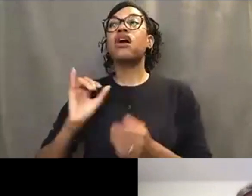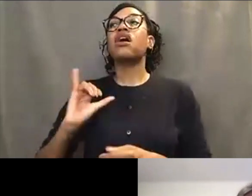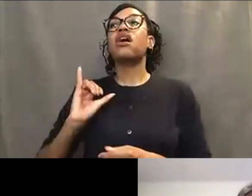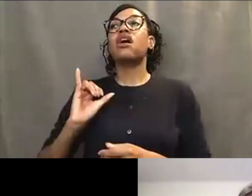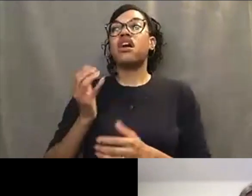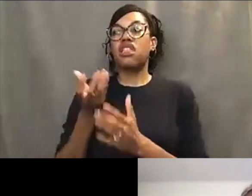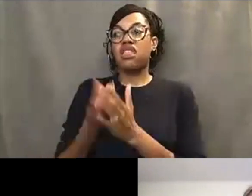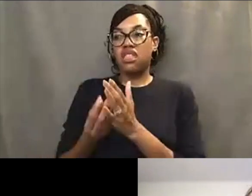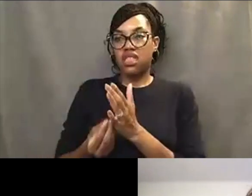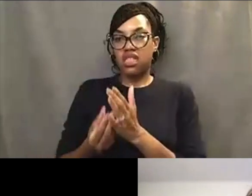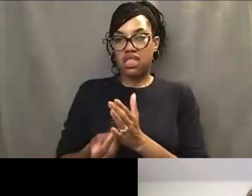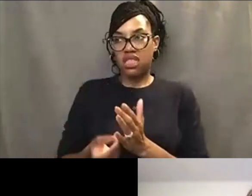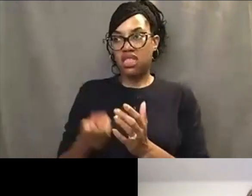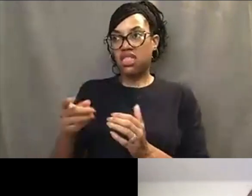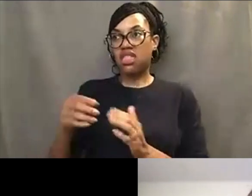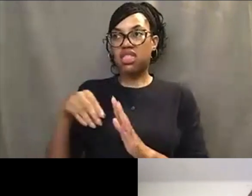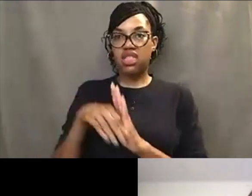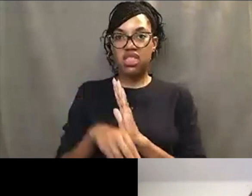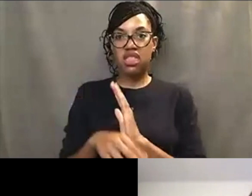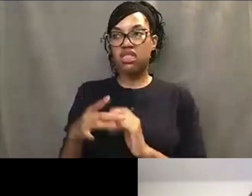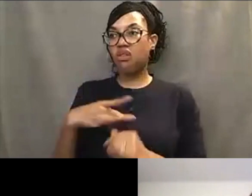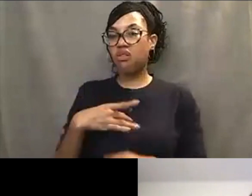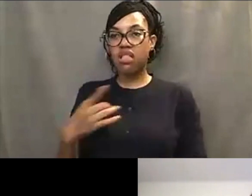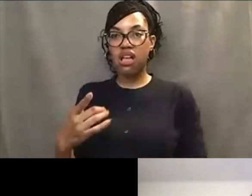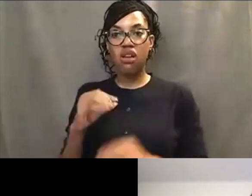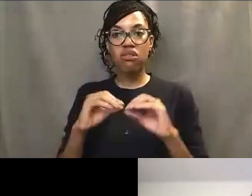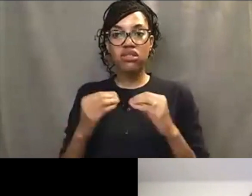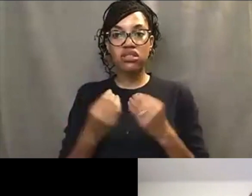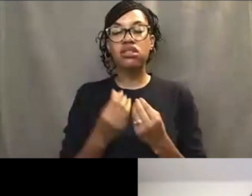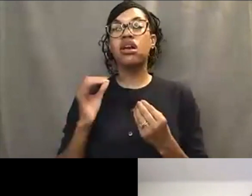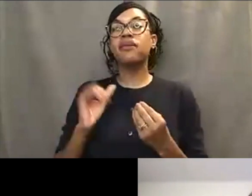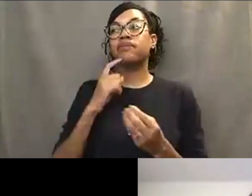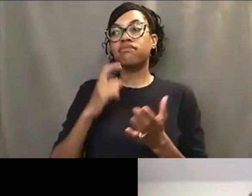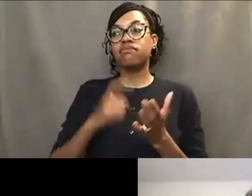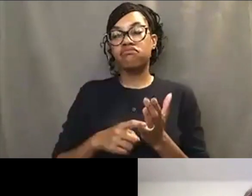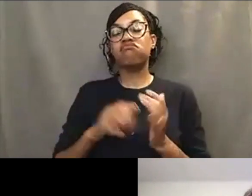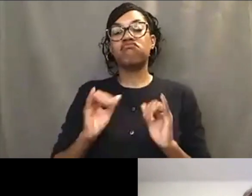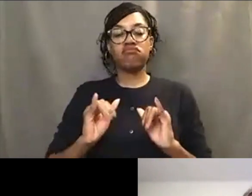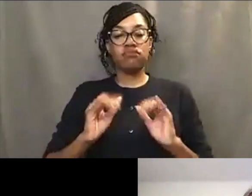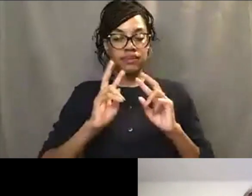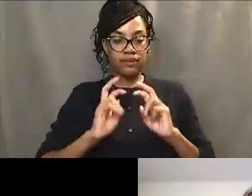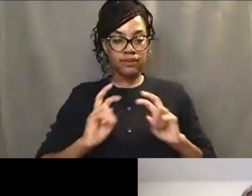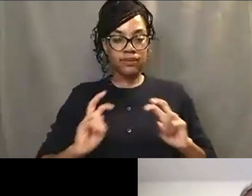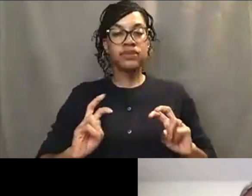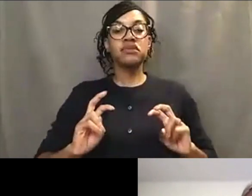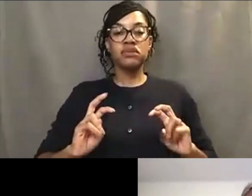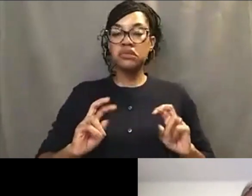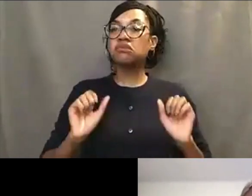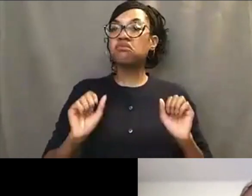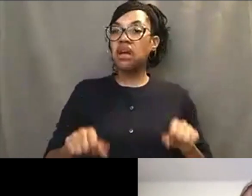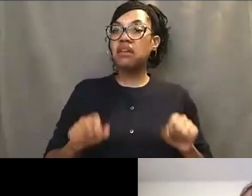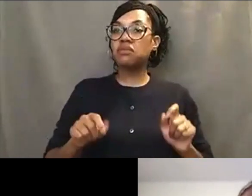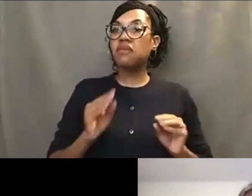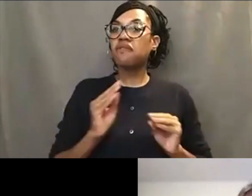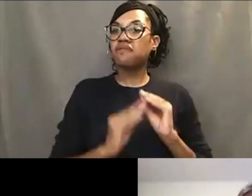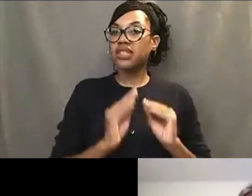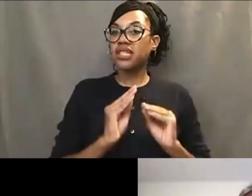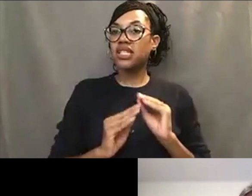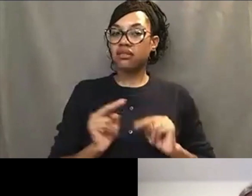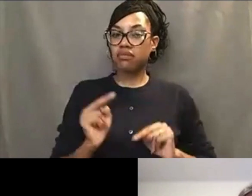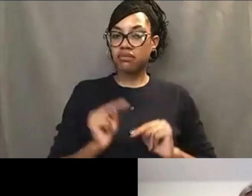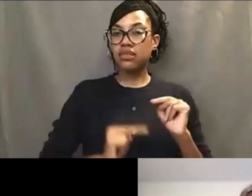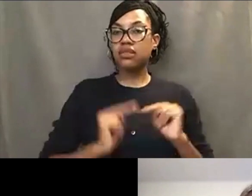just wasn't, and where possibility existed. So this helped us move into a 6-month process called the Public